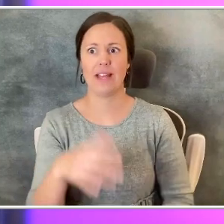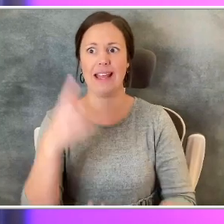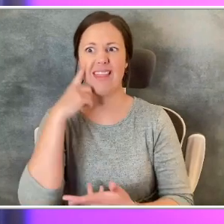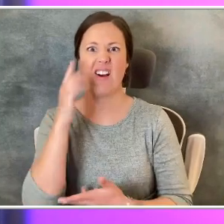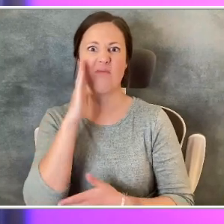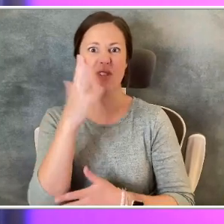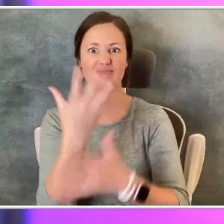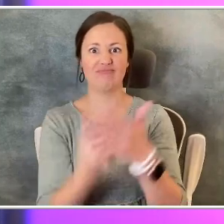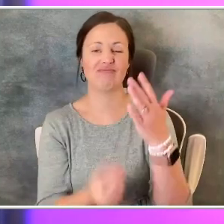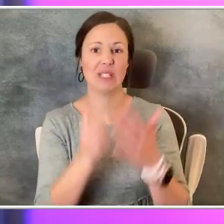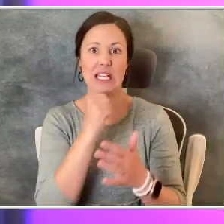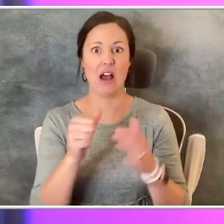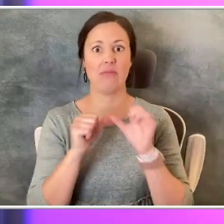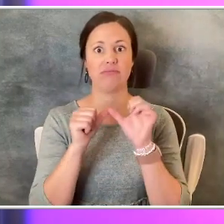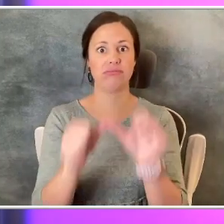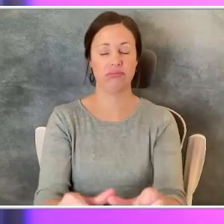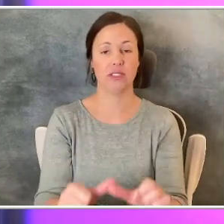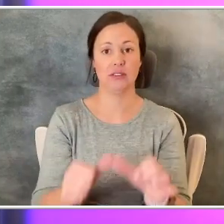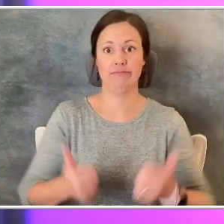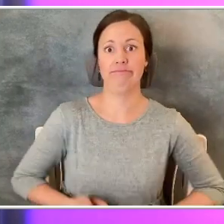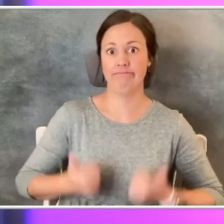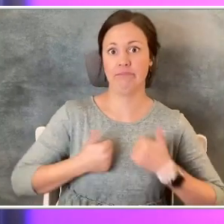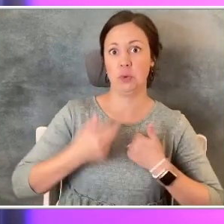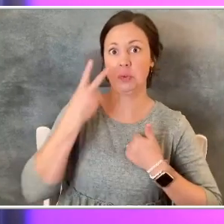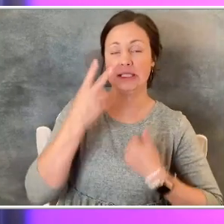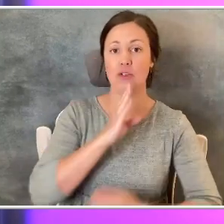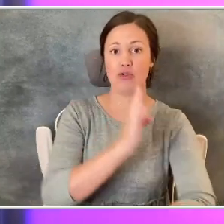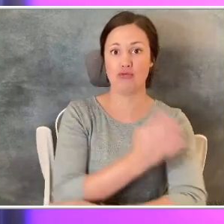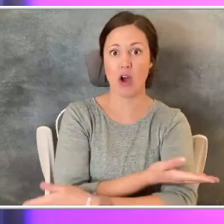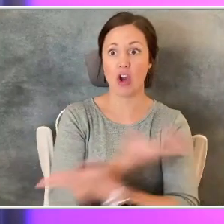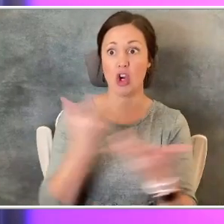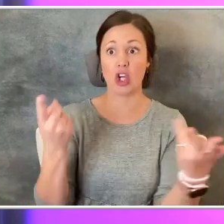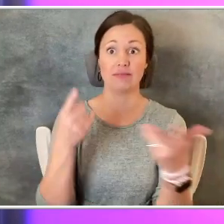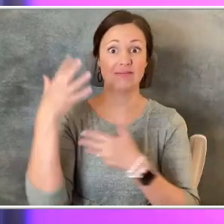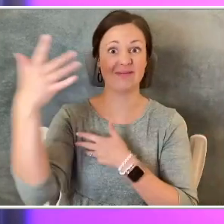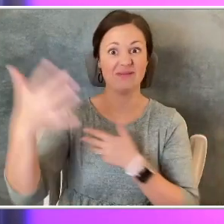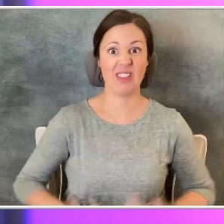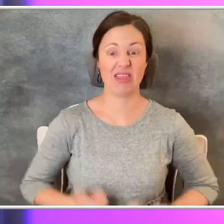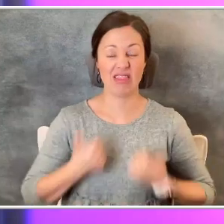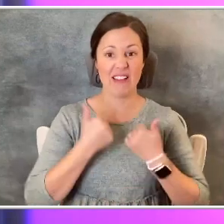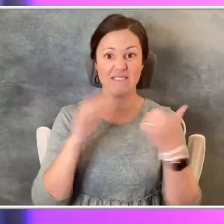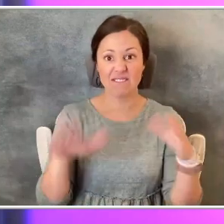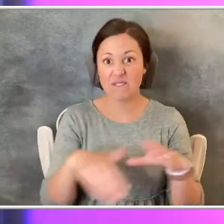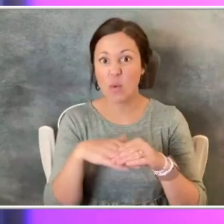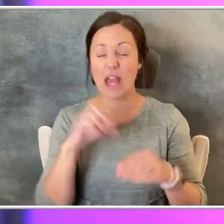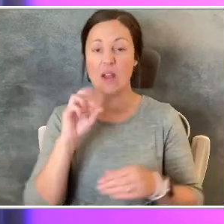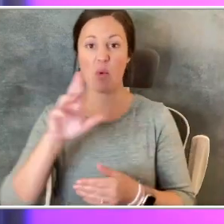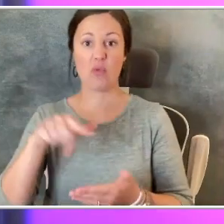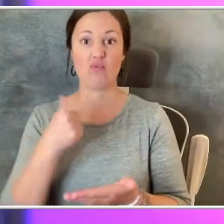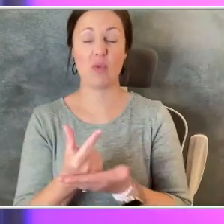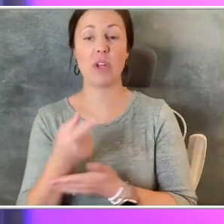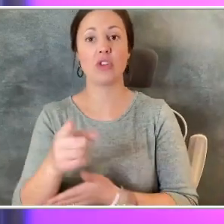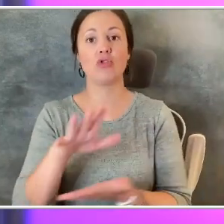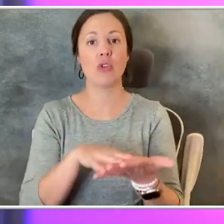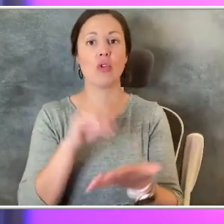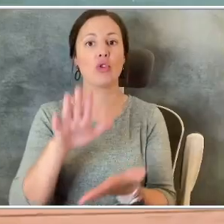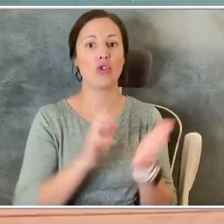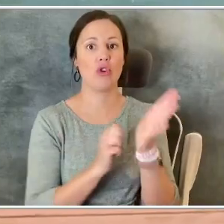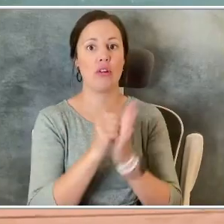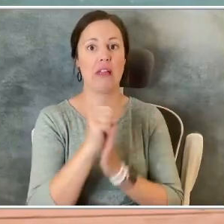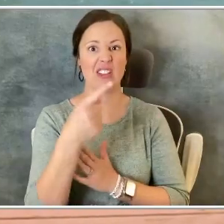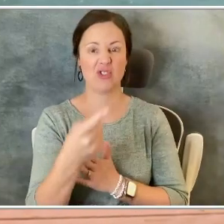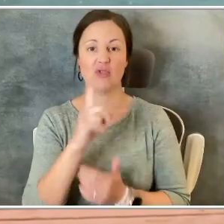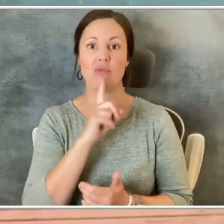down the aisle because she was told her cancer was too advanced. Learning that diagnosis was wrong was one of the best days of her